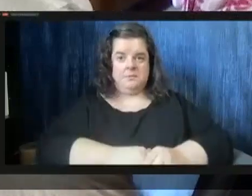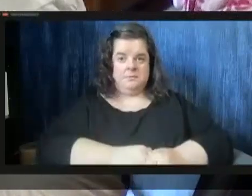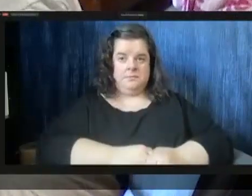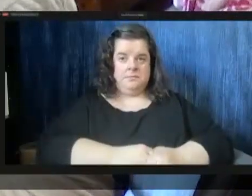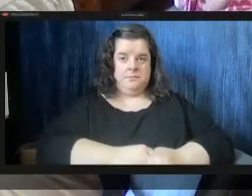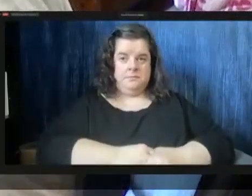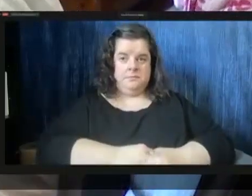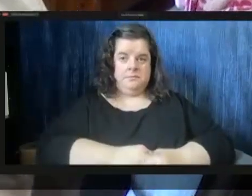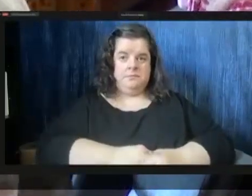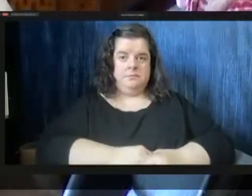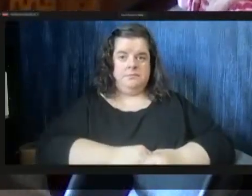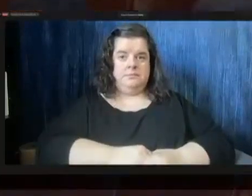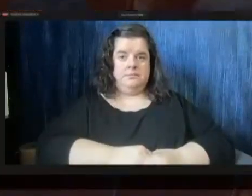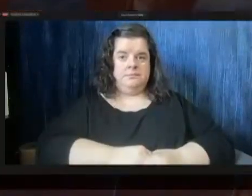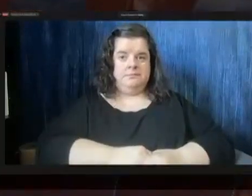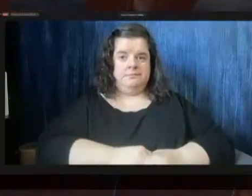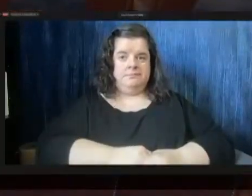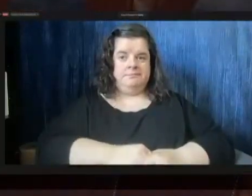Amen.